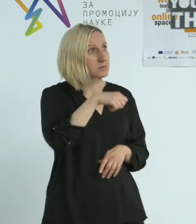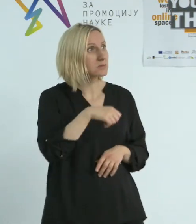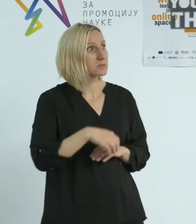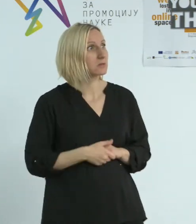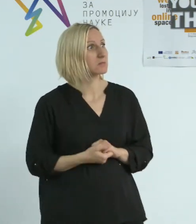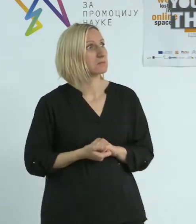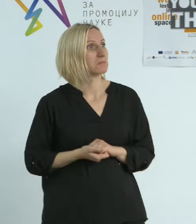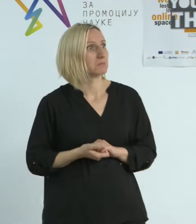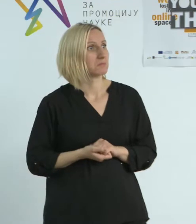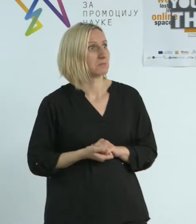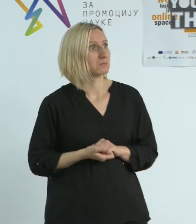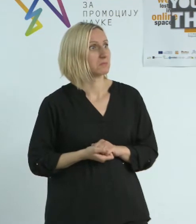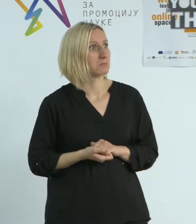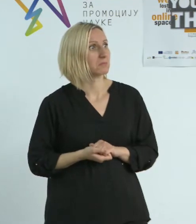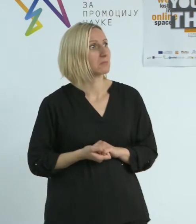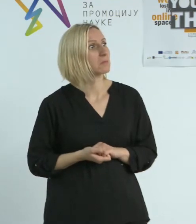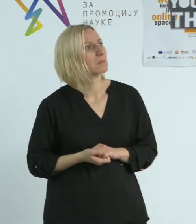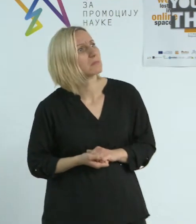Really?